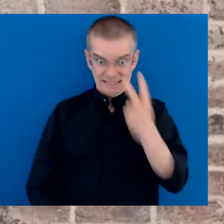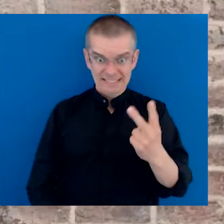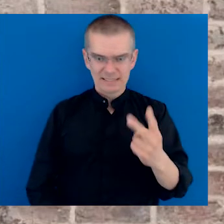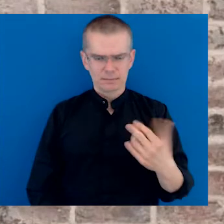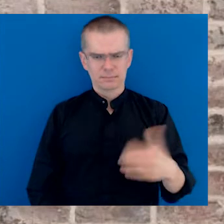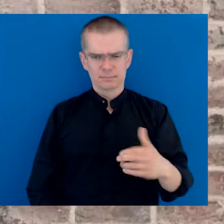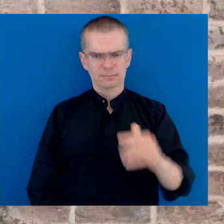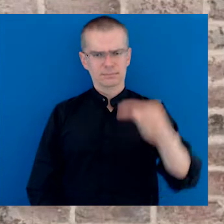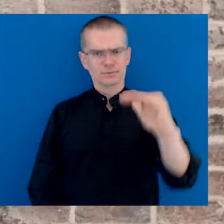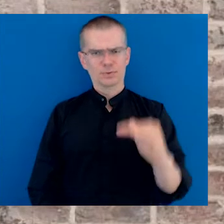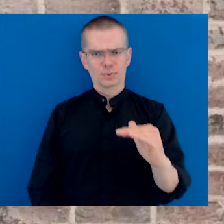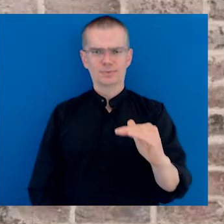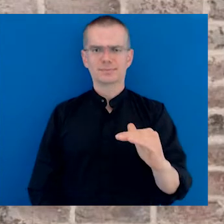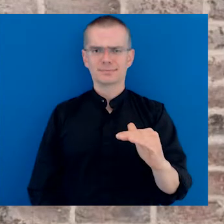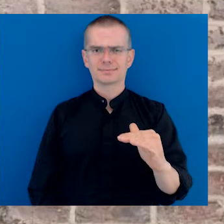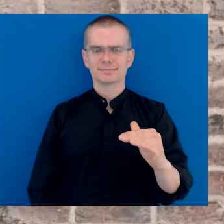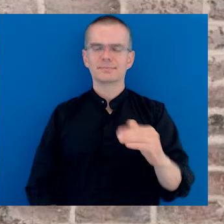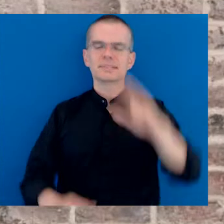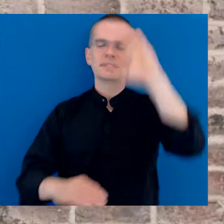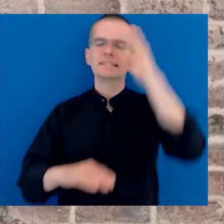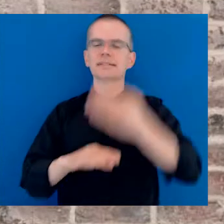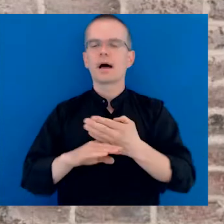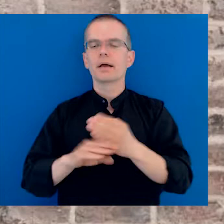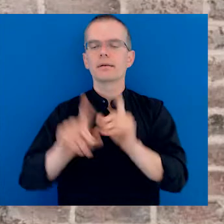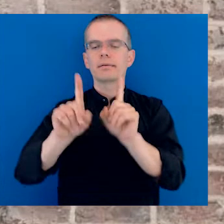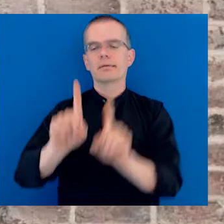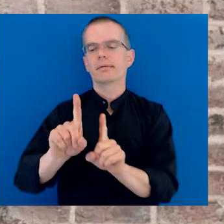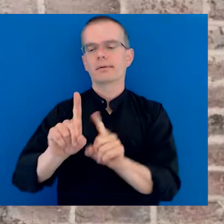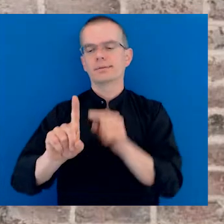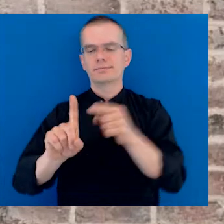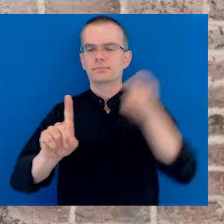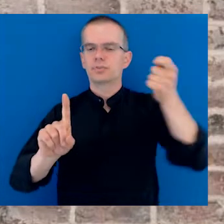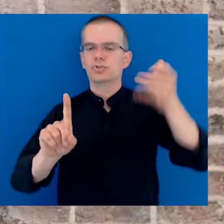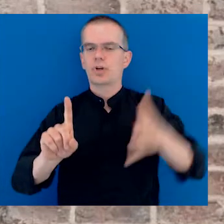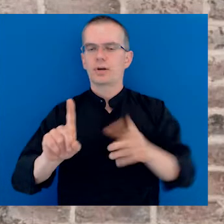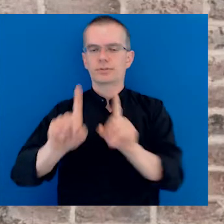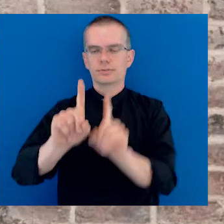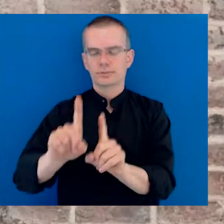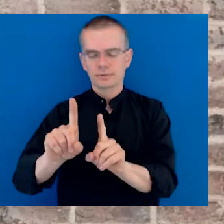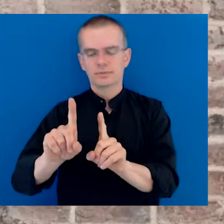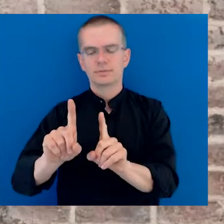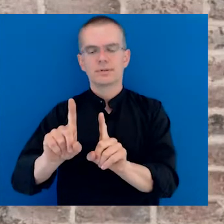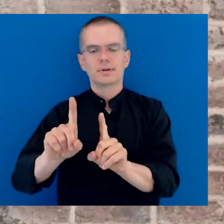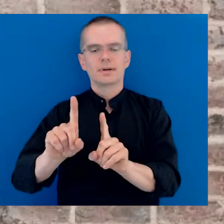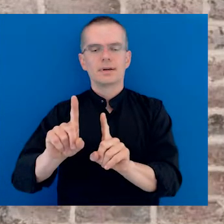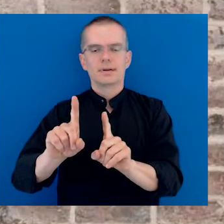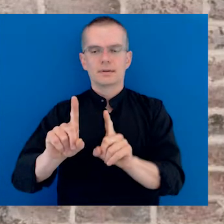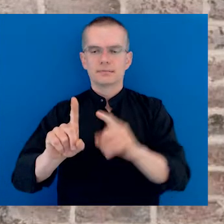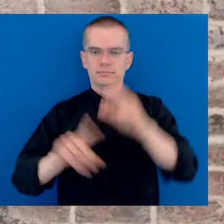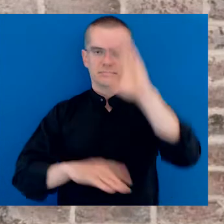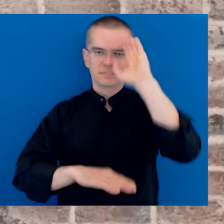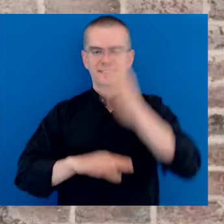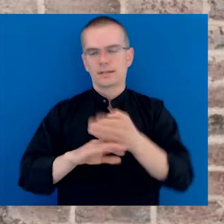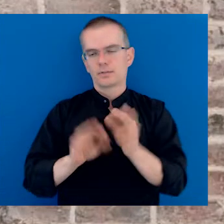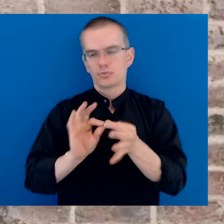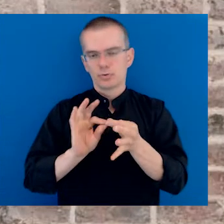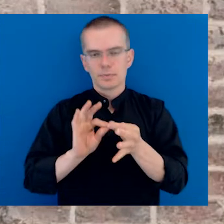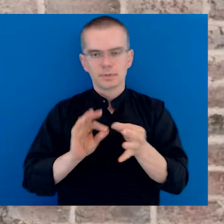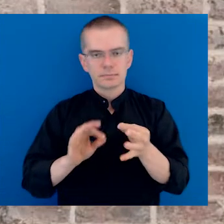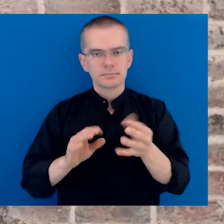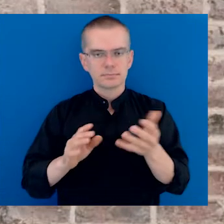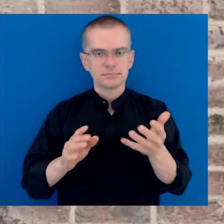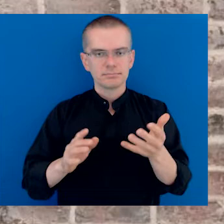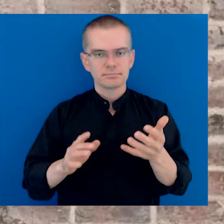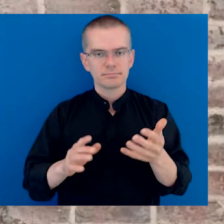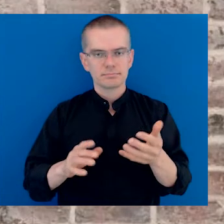real guy and how small he is. He's next to his son, the judge, and his son is interpreting for him while